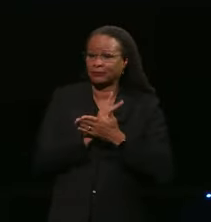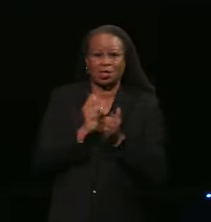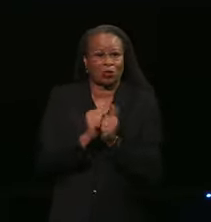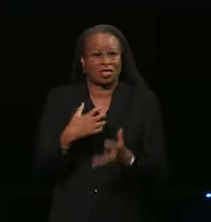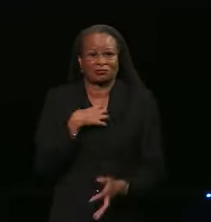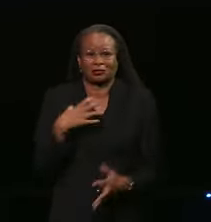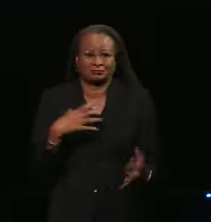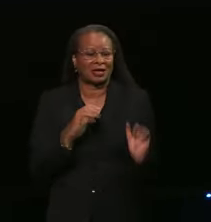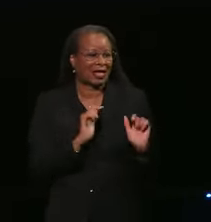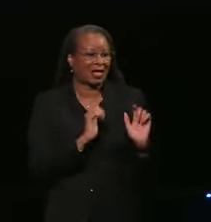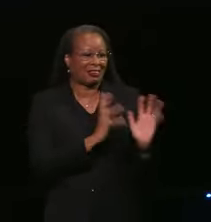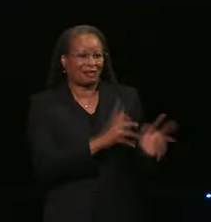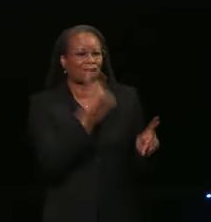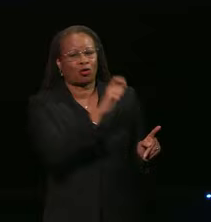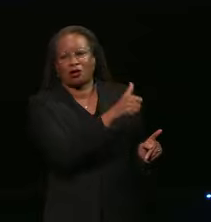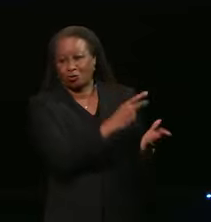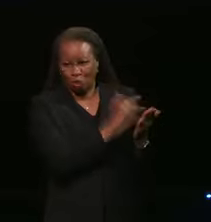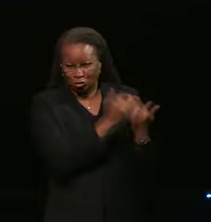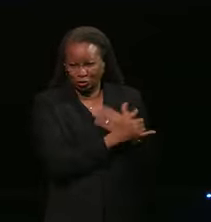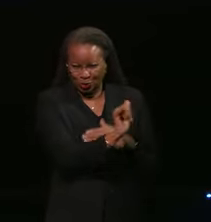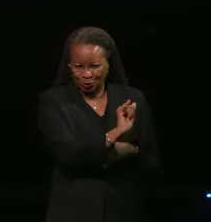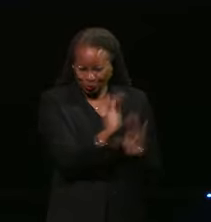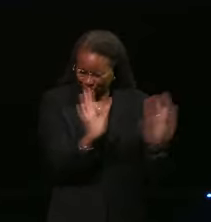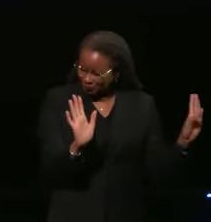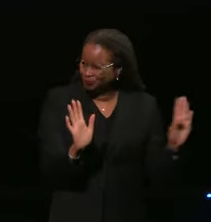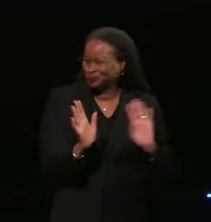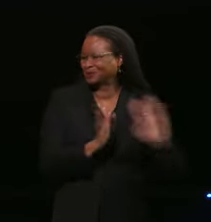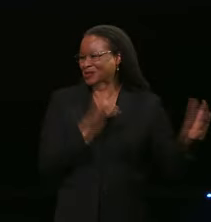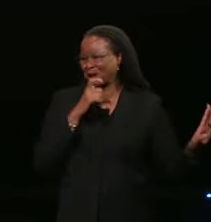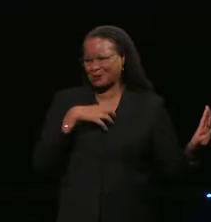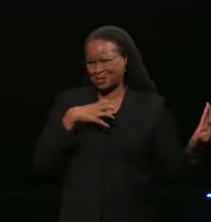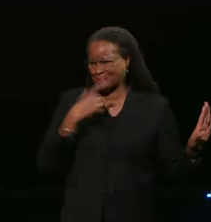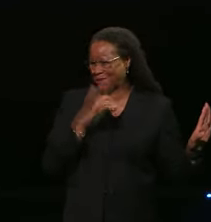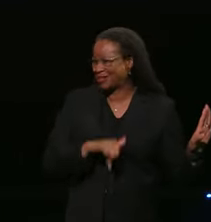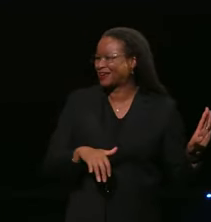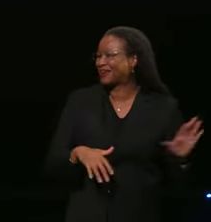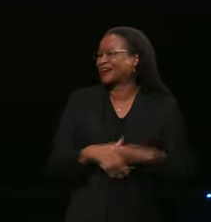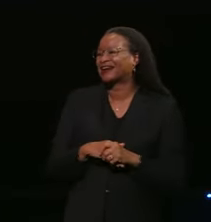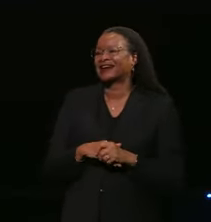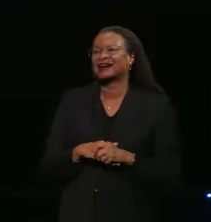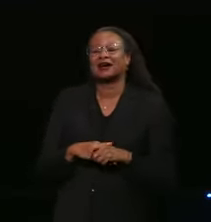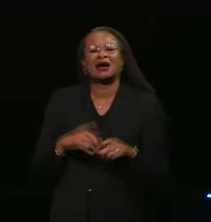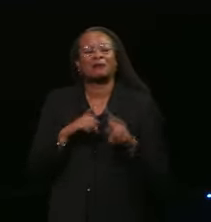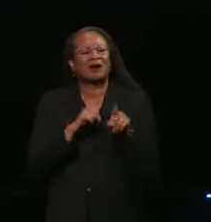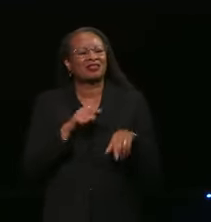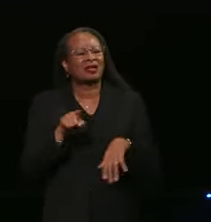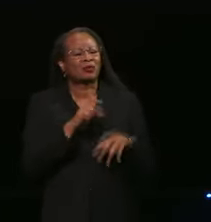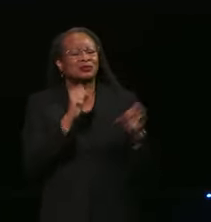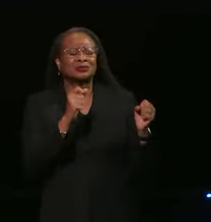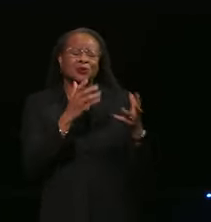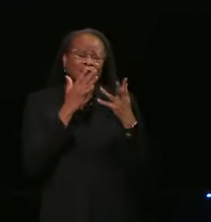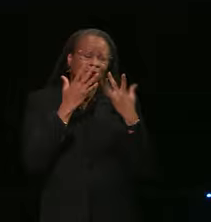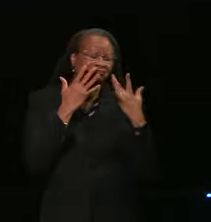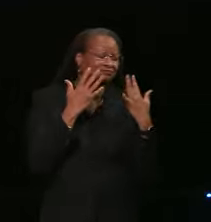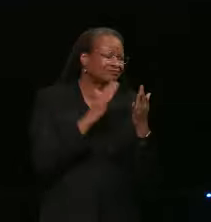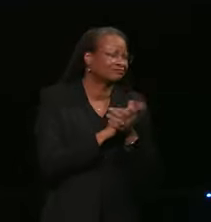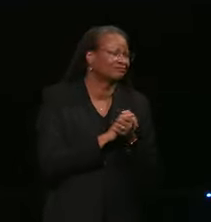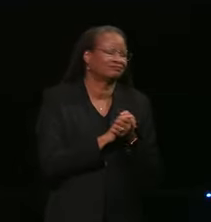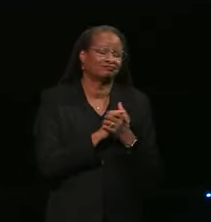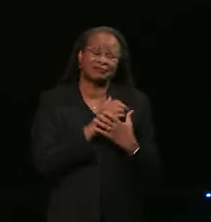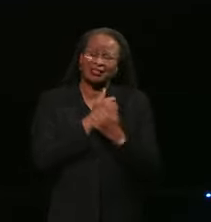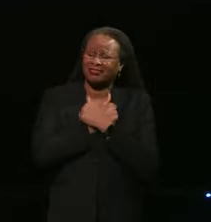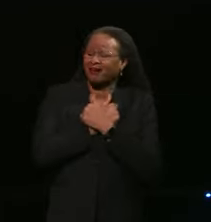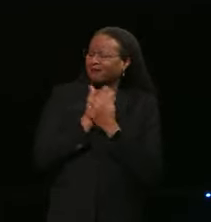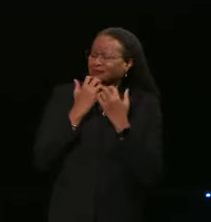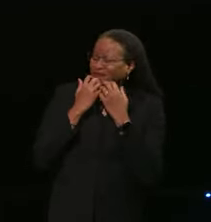We leave it for another project as well. But they were so kind and so lovely